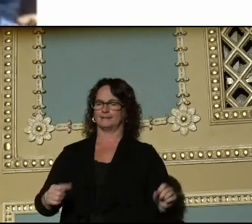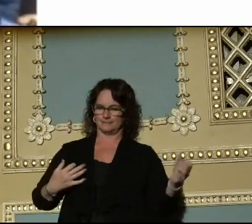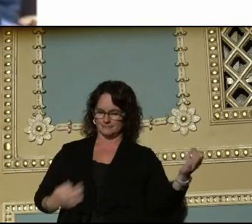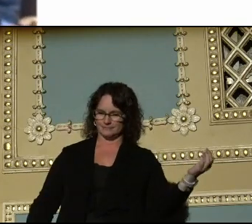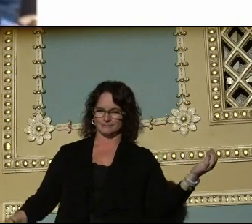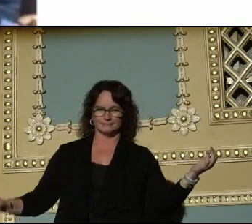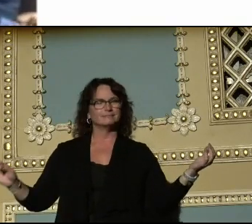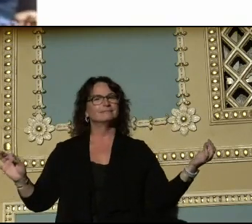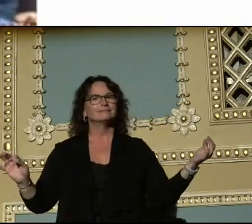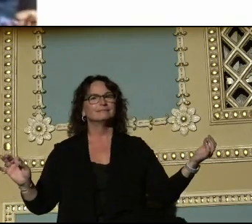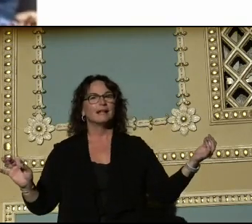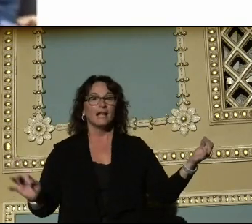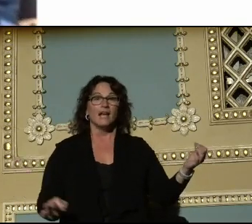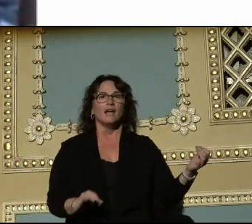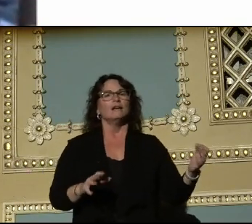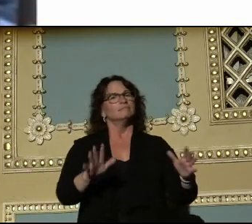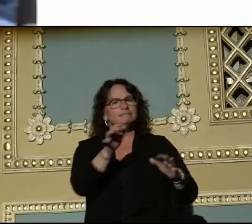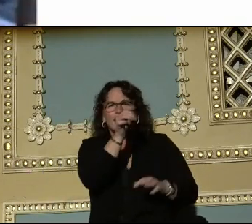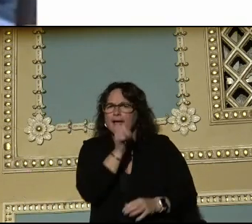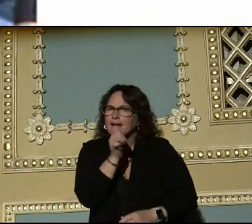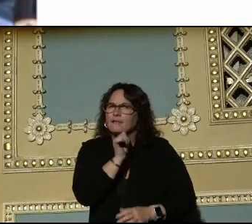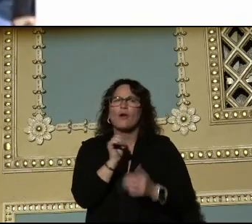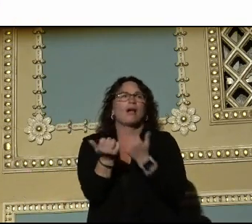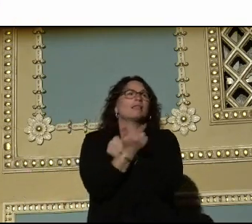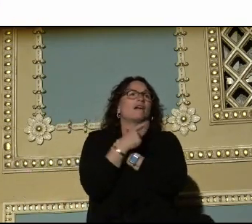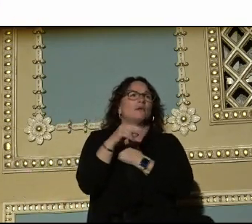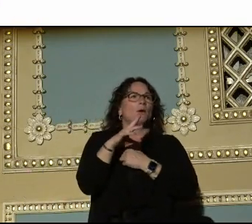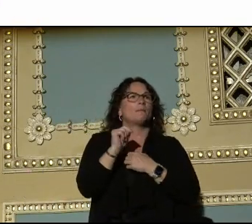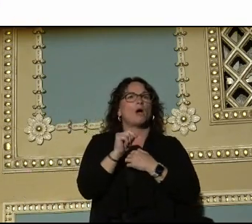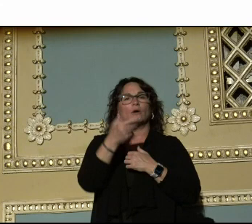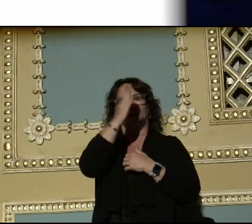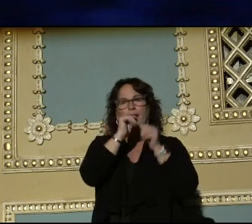You folks hang in there. I love the Paramount. God bless y'all.